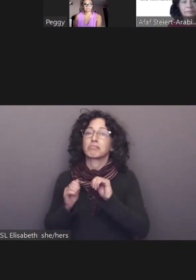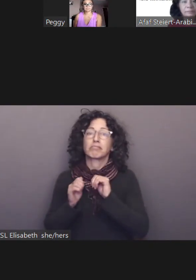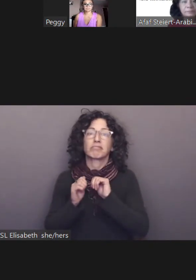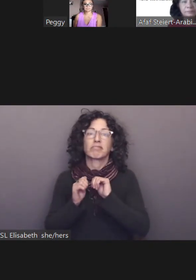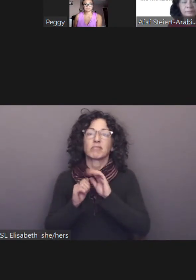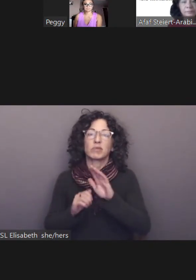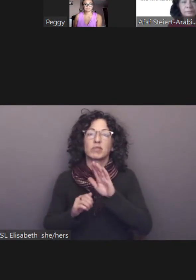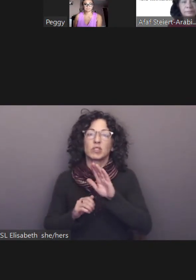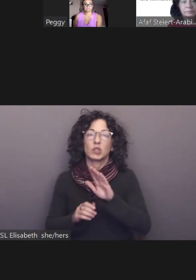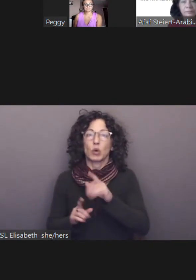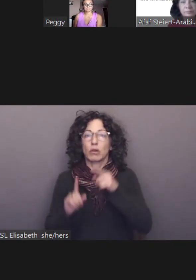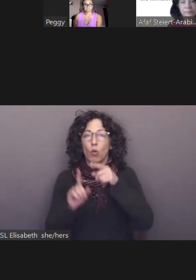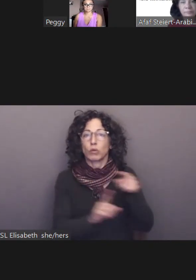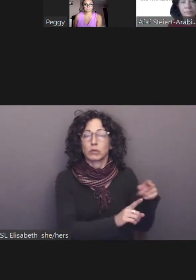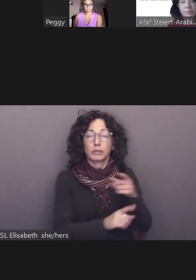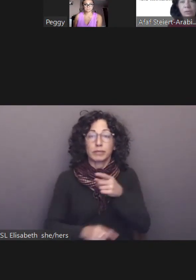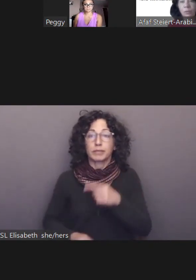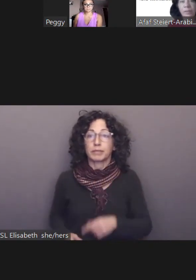Dr. Susan Phillip.